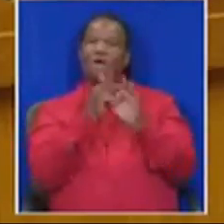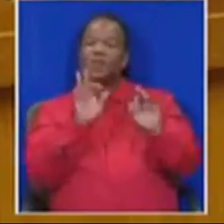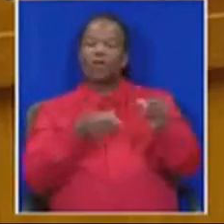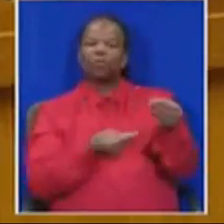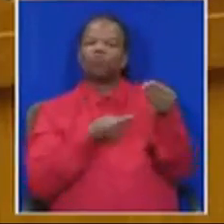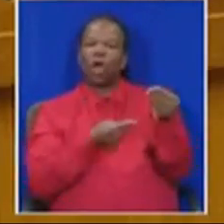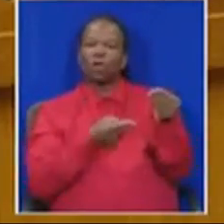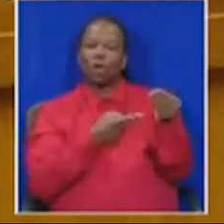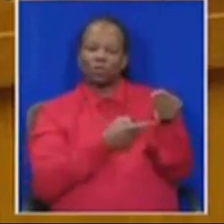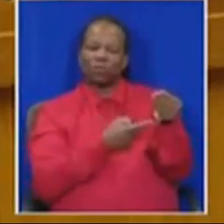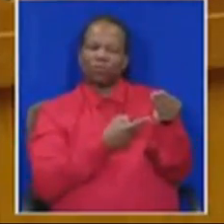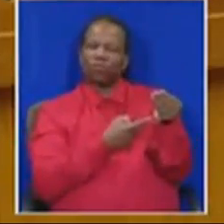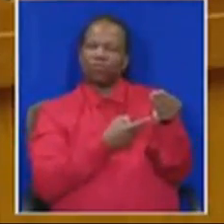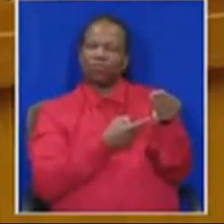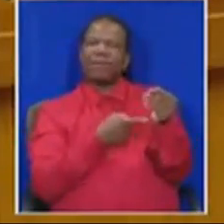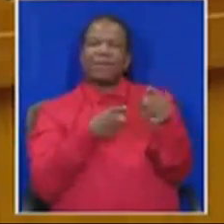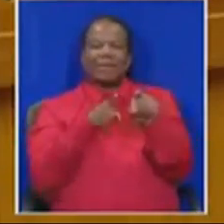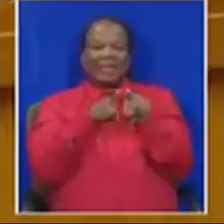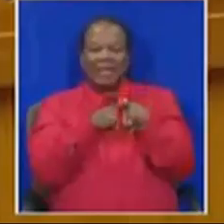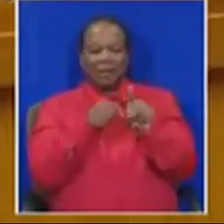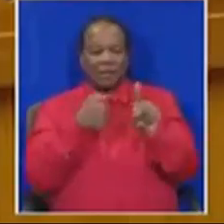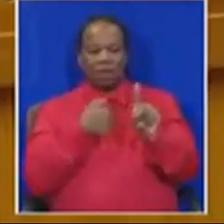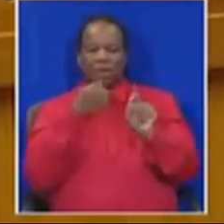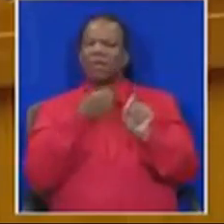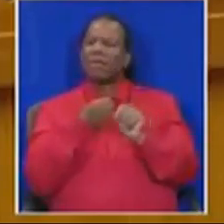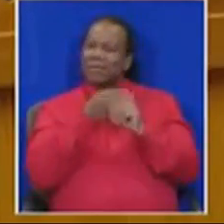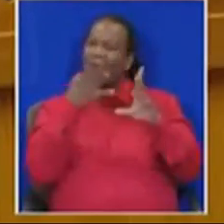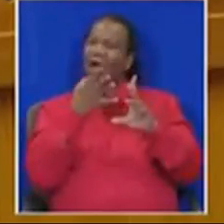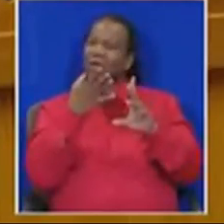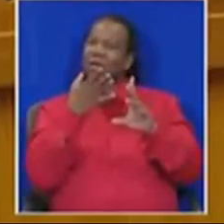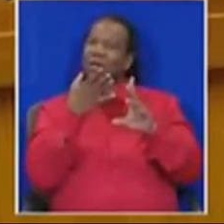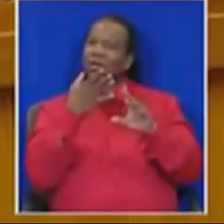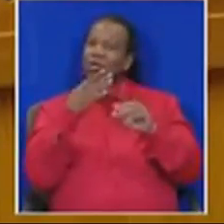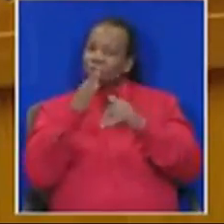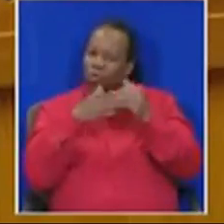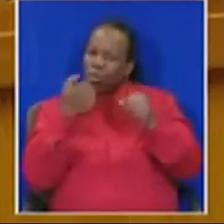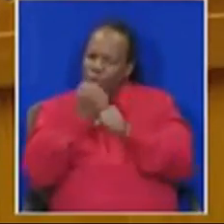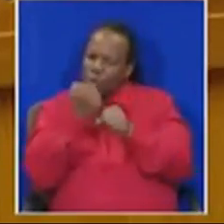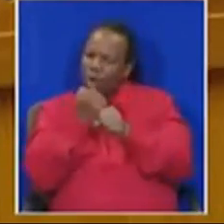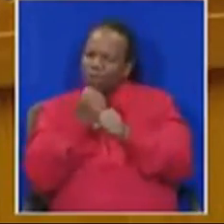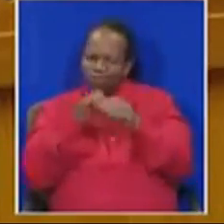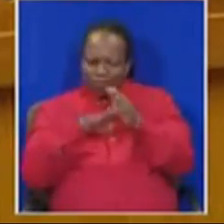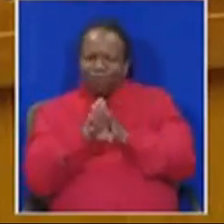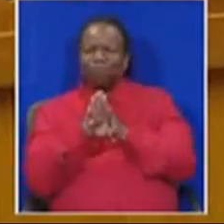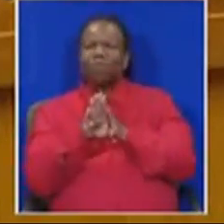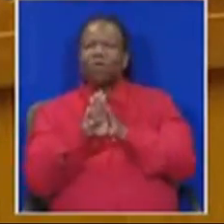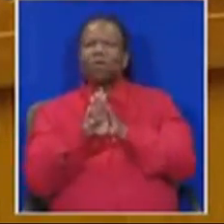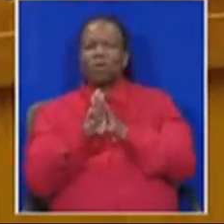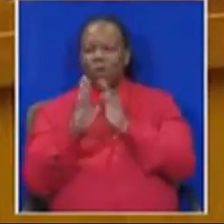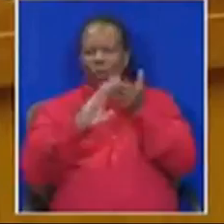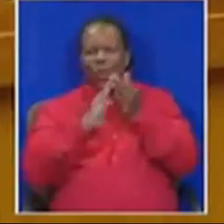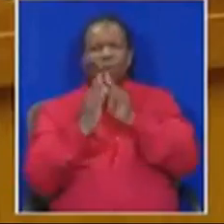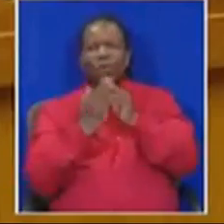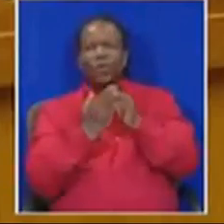We are continuing the long walk he began to build a society in which all may